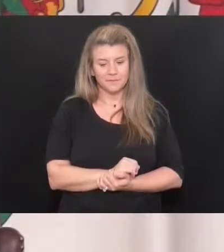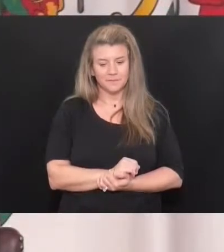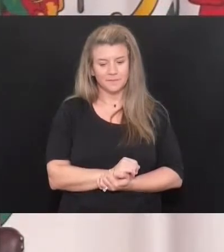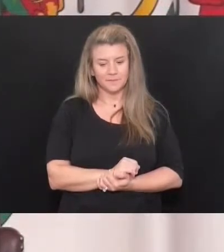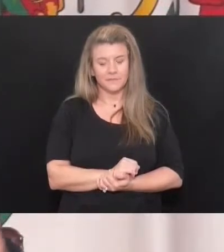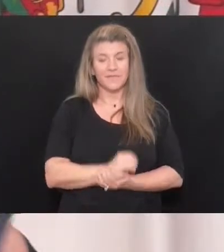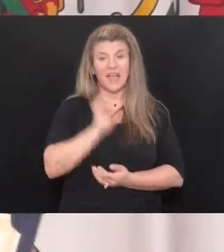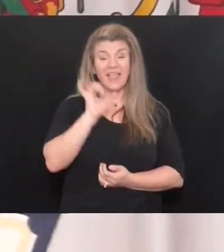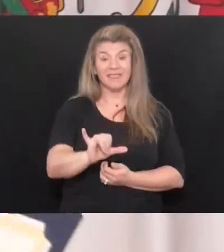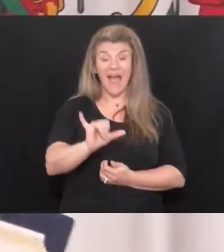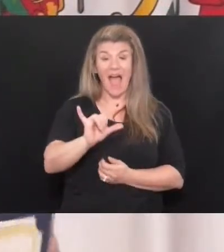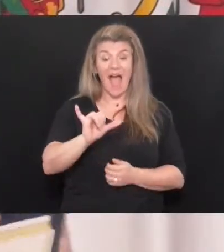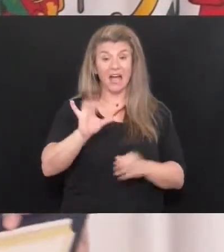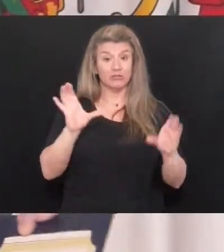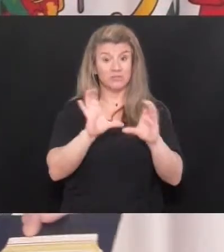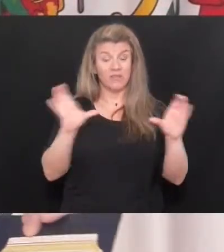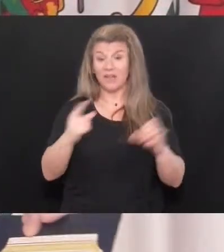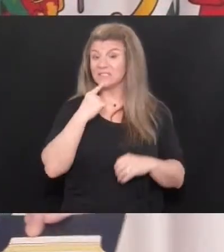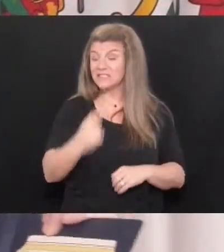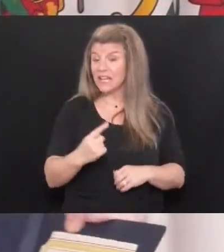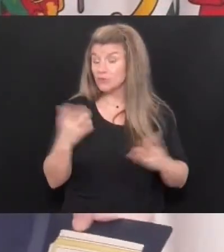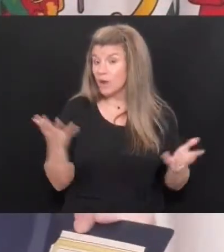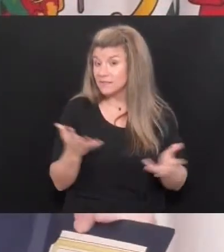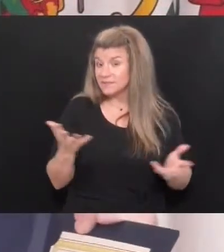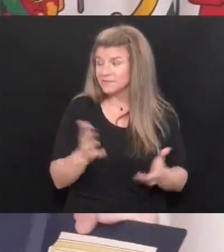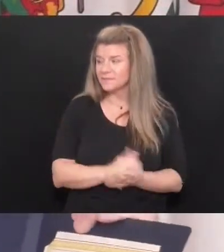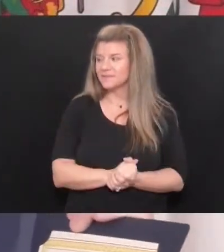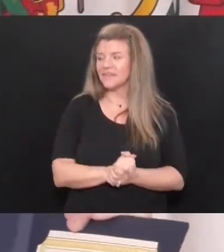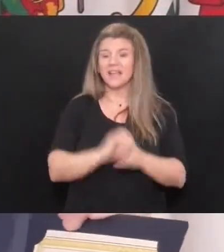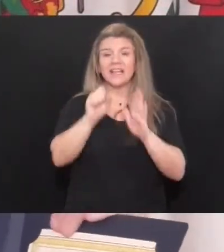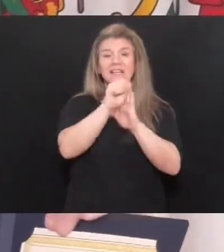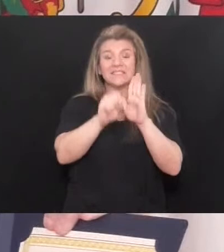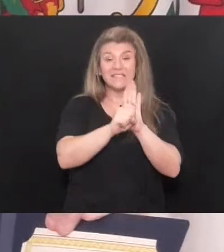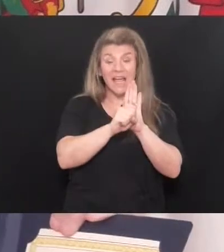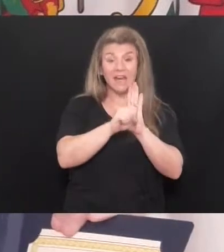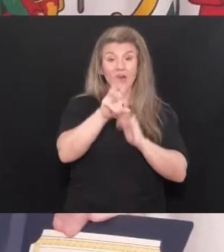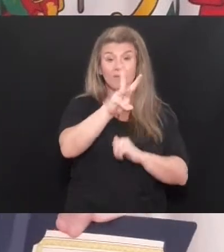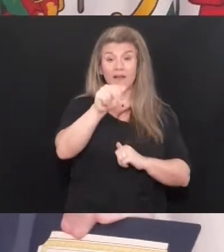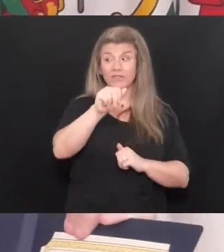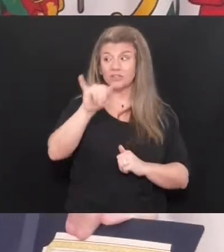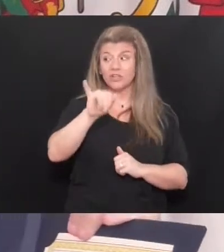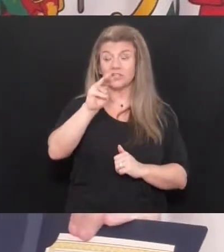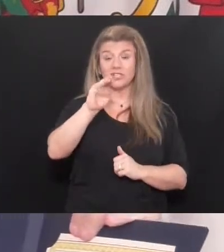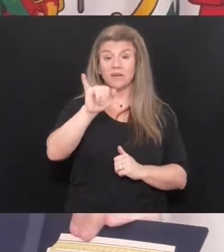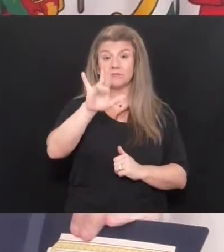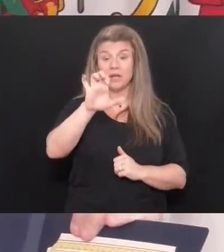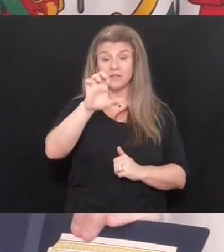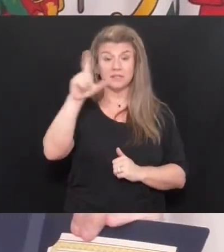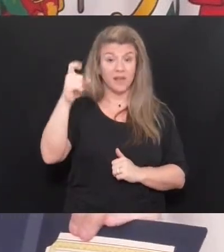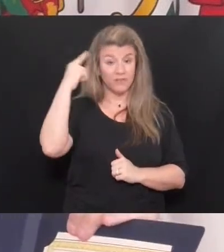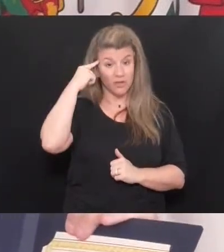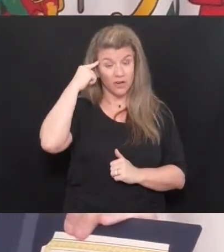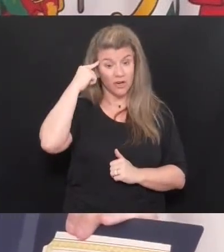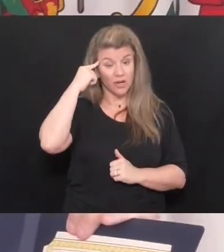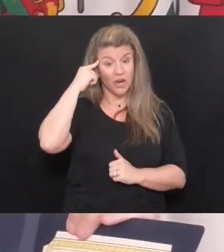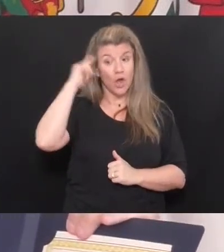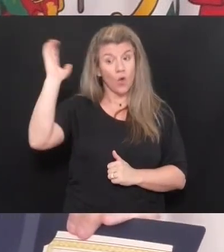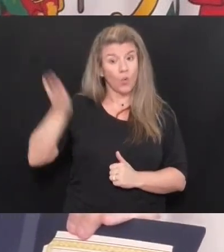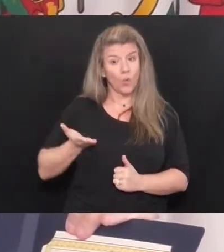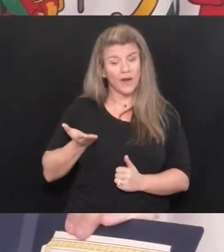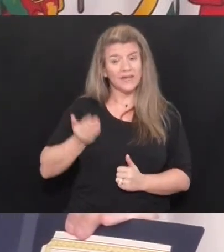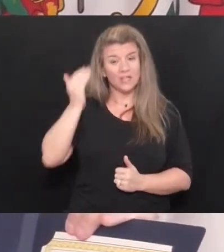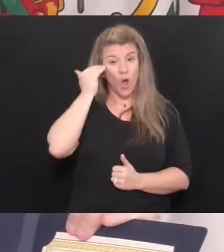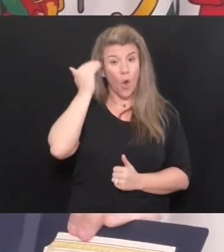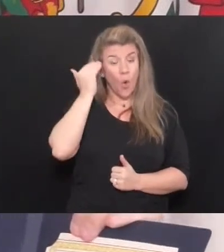And what this says is, the state of West Virginia, Jim Justice Governor, greetings, be it known